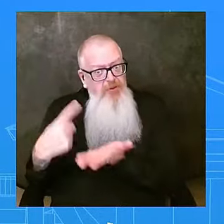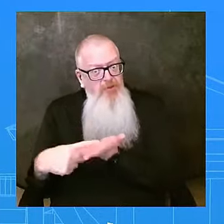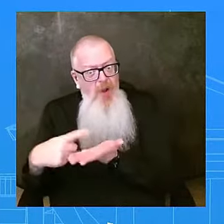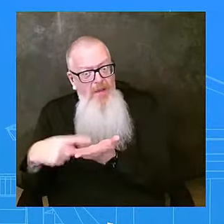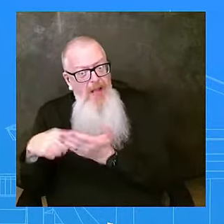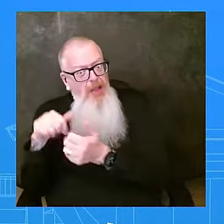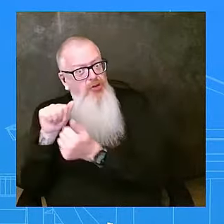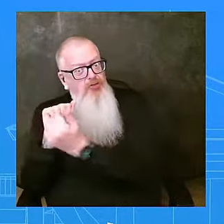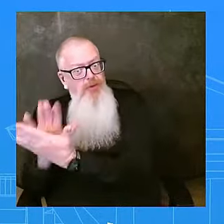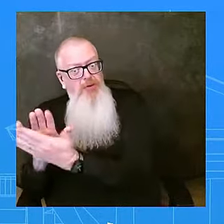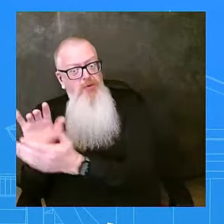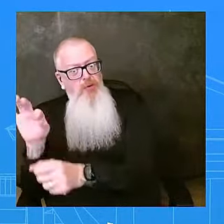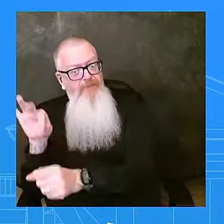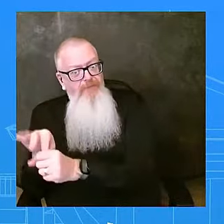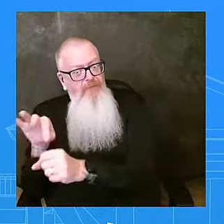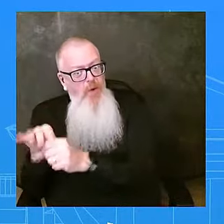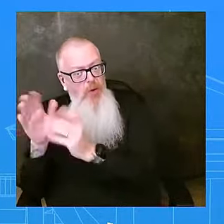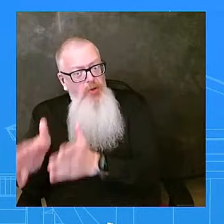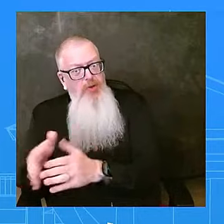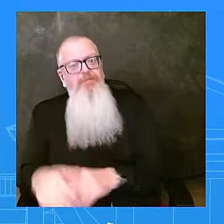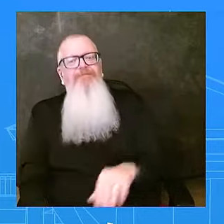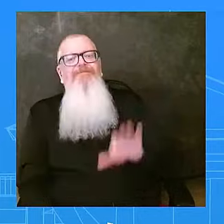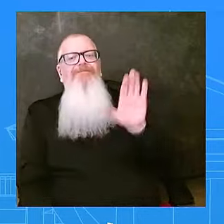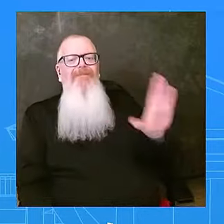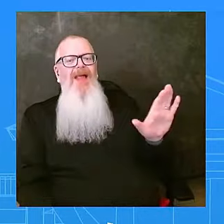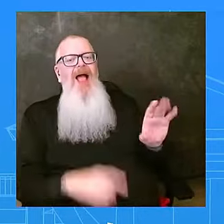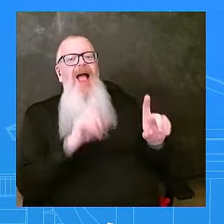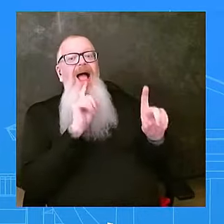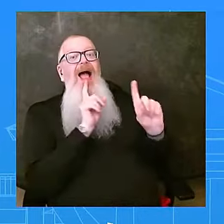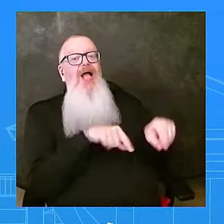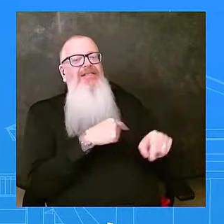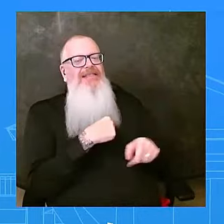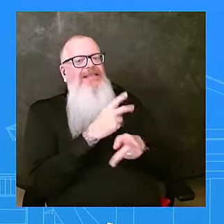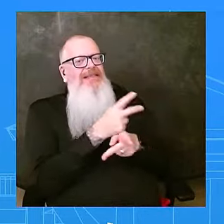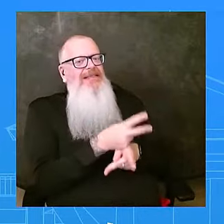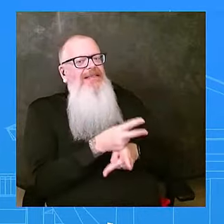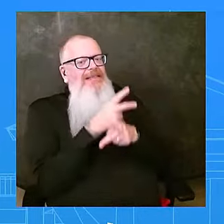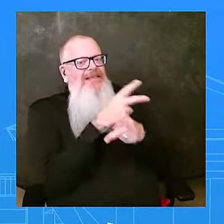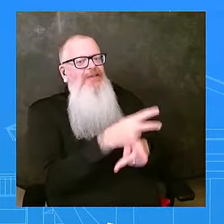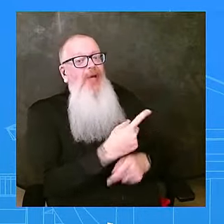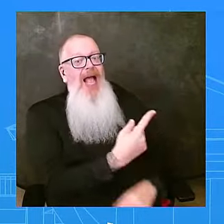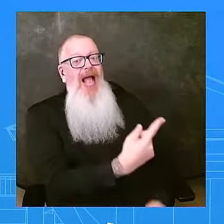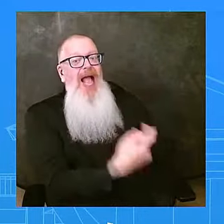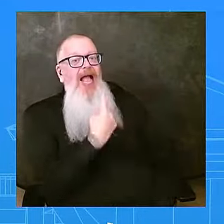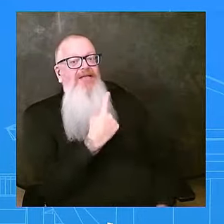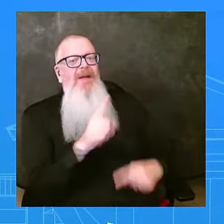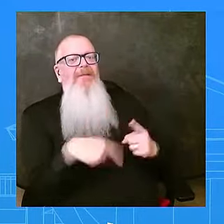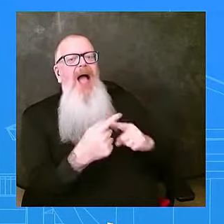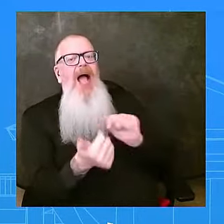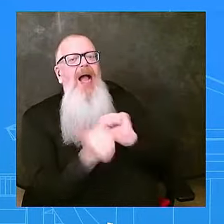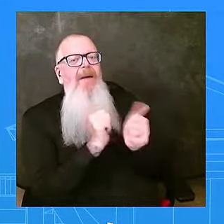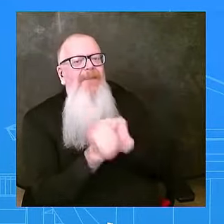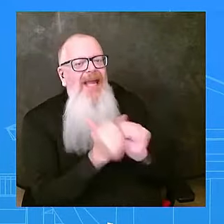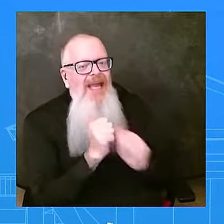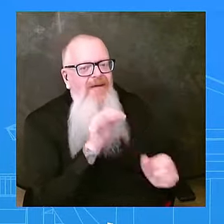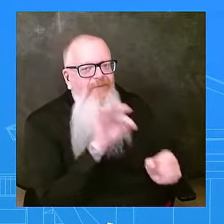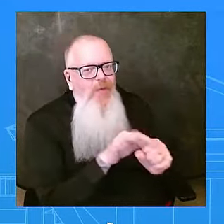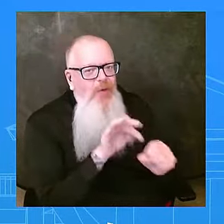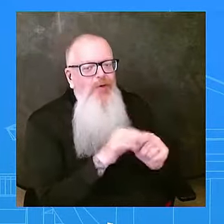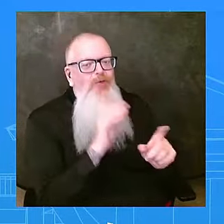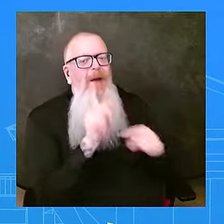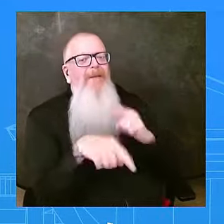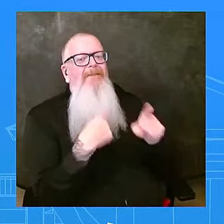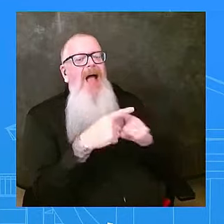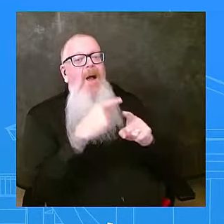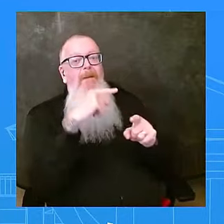a strategic play, a campaign play, when you're saying voters, Black voters in particular, in your question here. So you